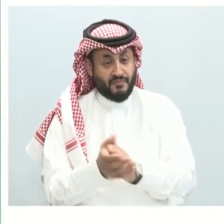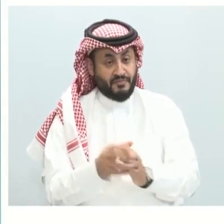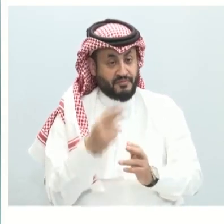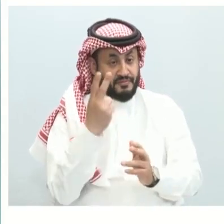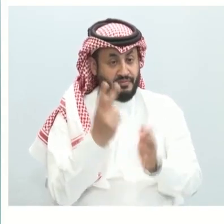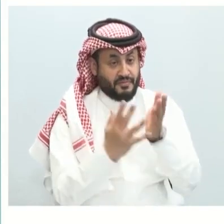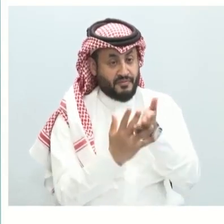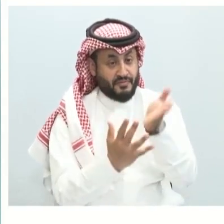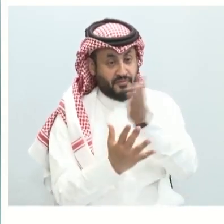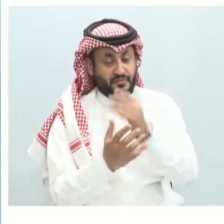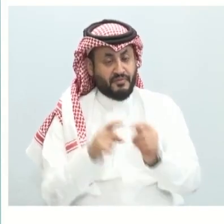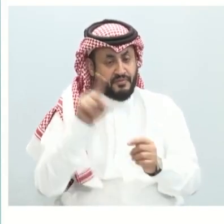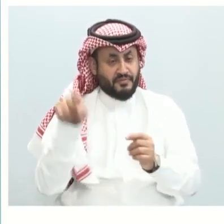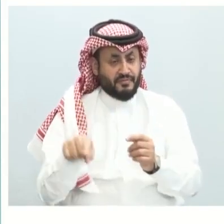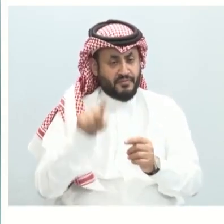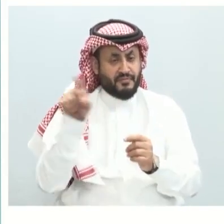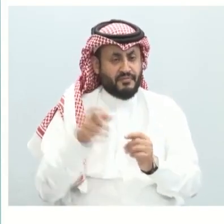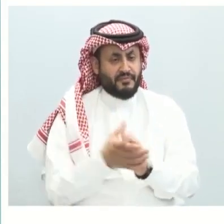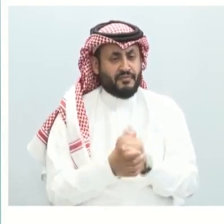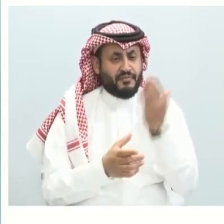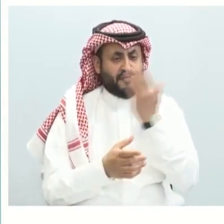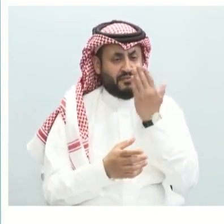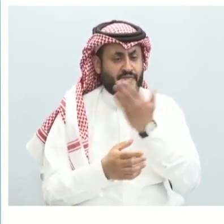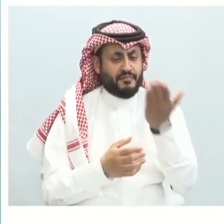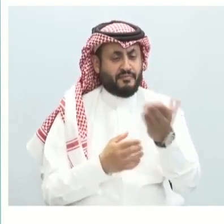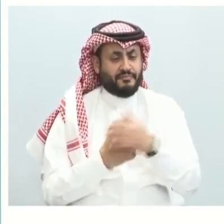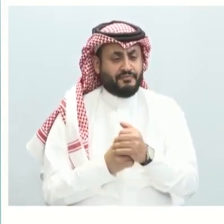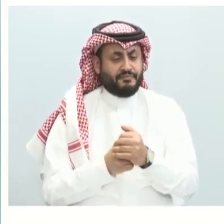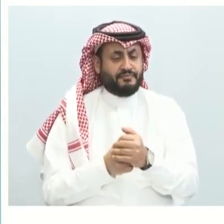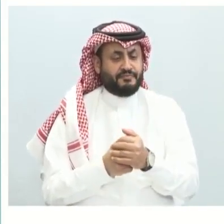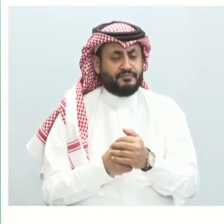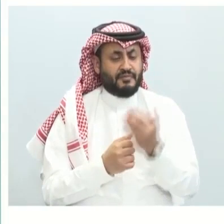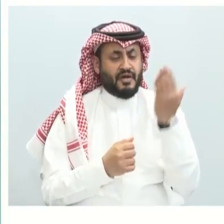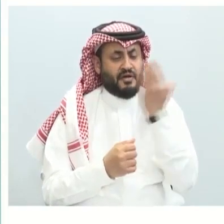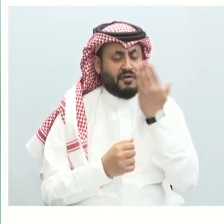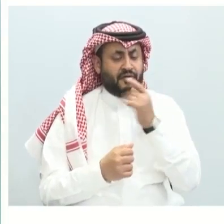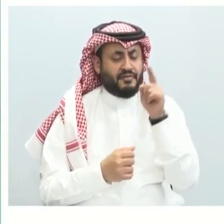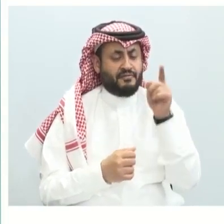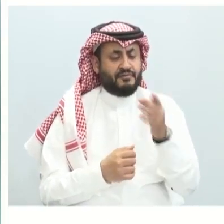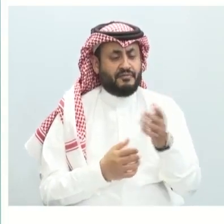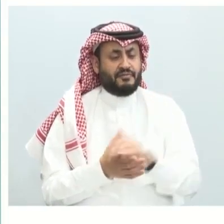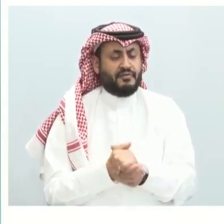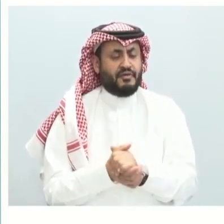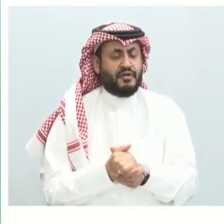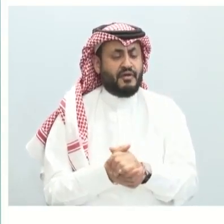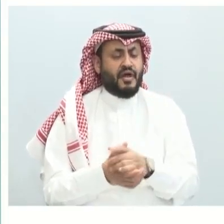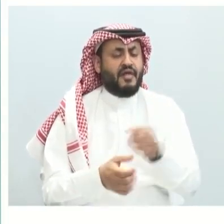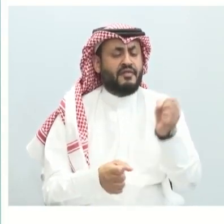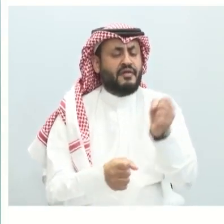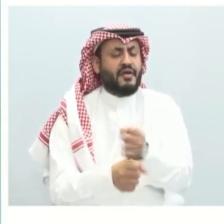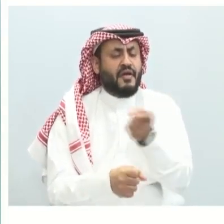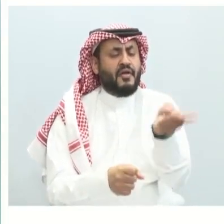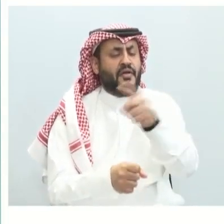the second question. Now let's read the second question. What are you going to do there?